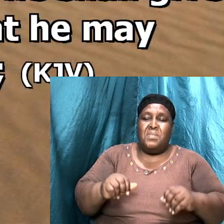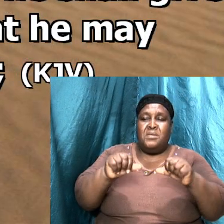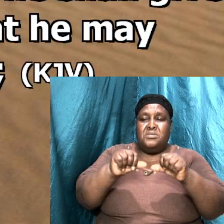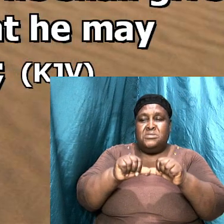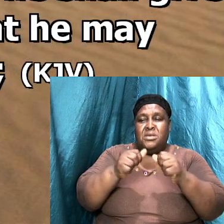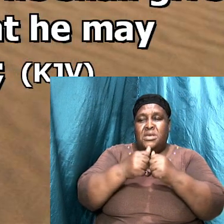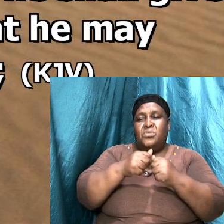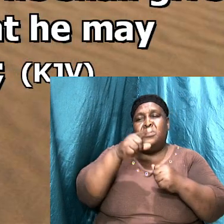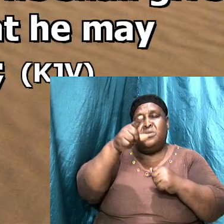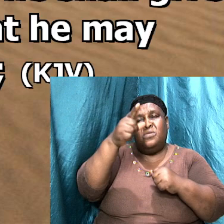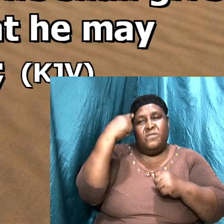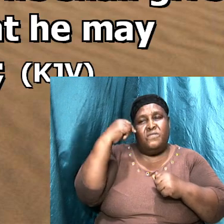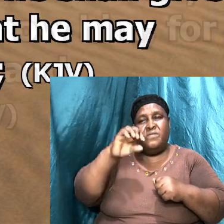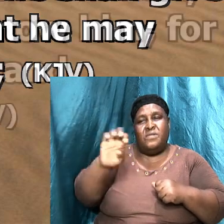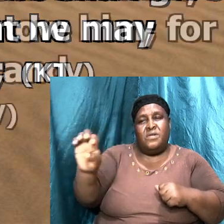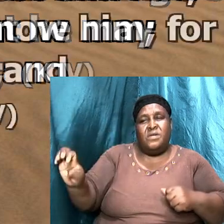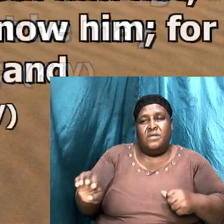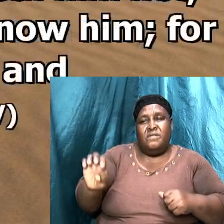with you forever